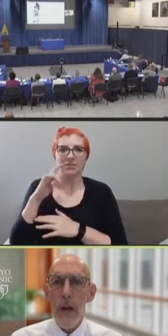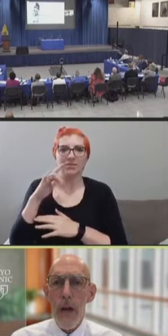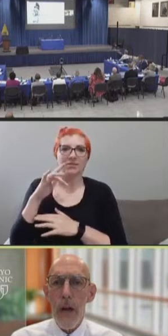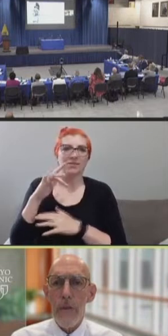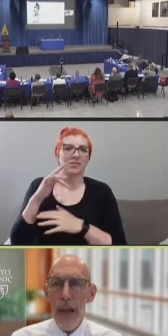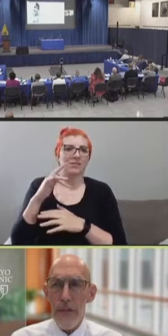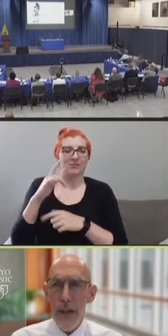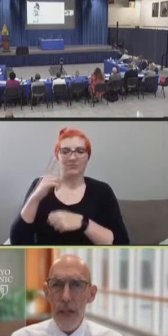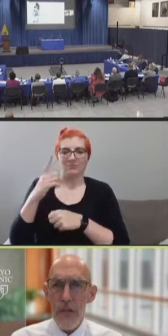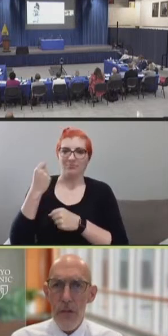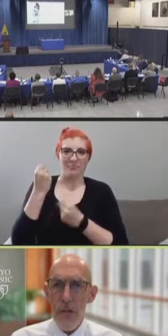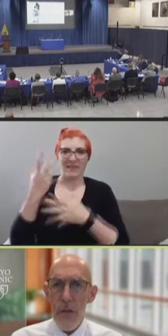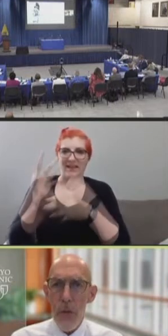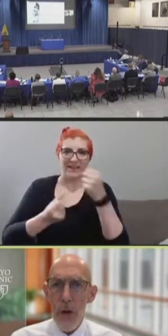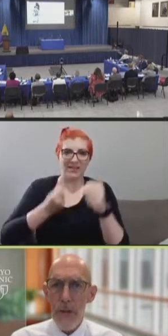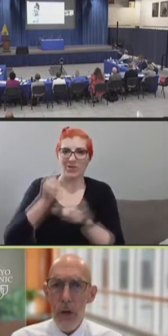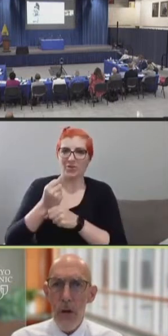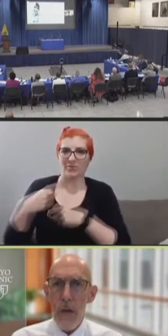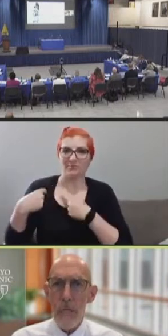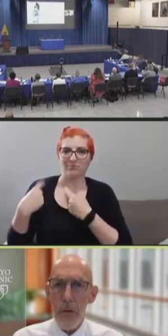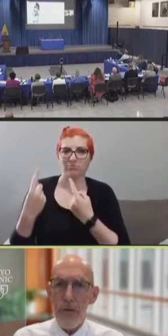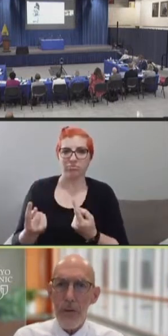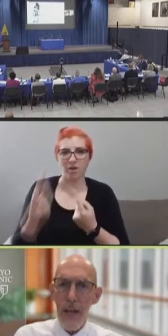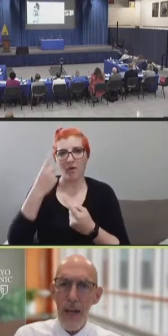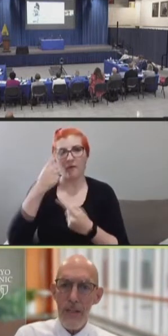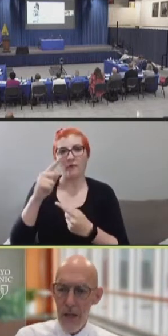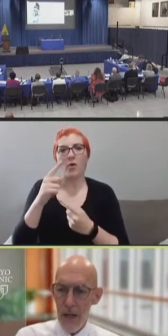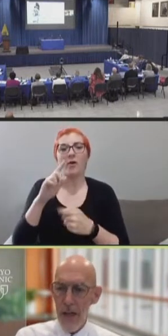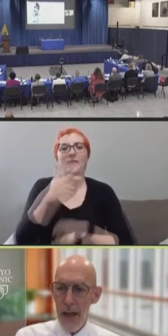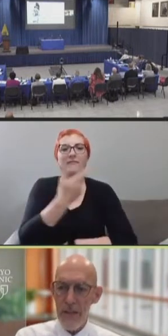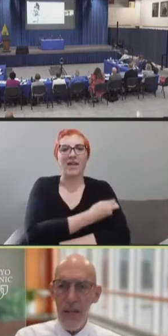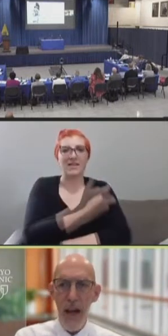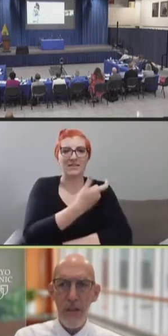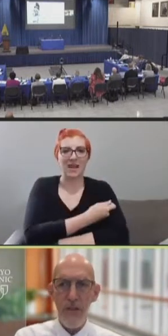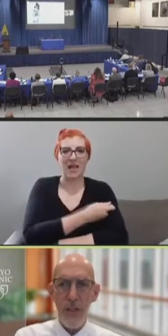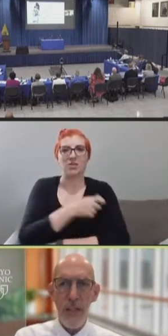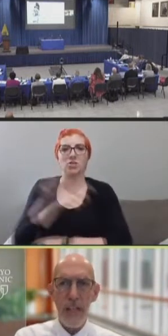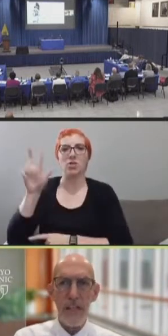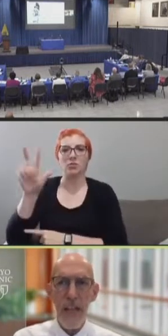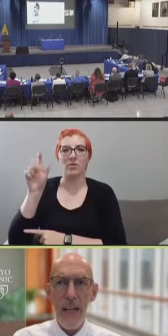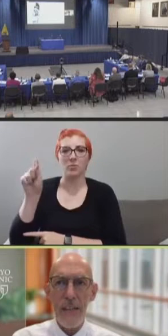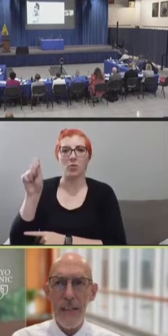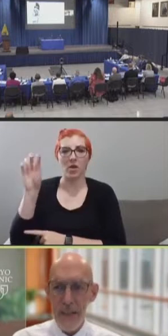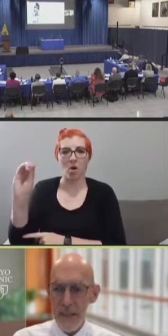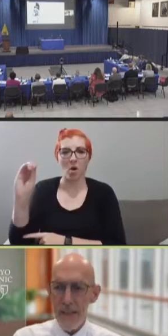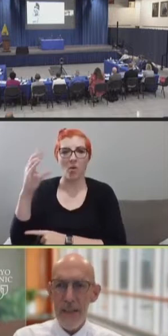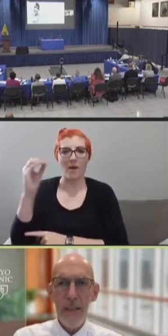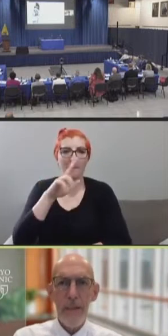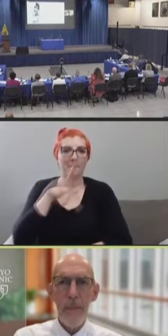toward vaccinology 3.0 and personalized vaccinology. Next slide.